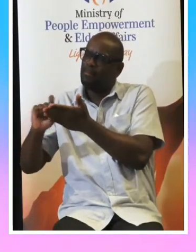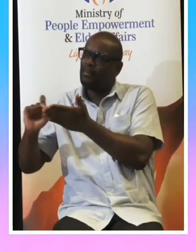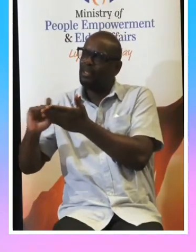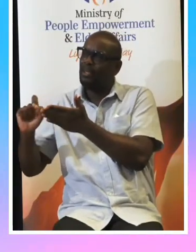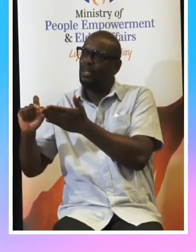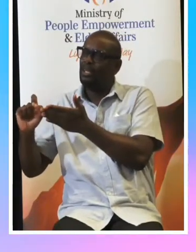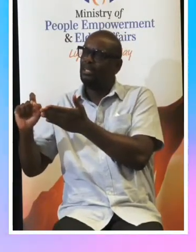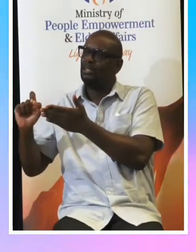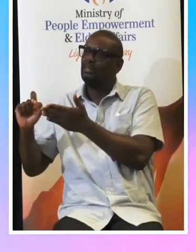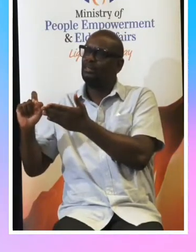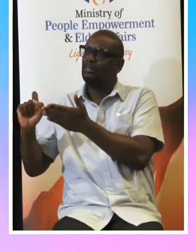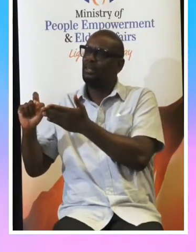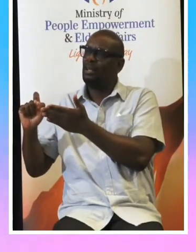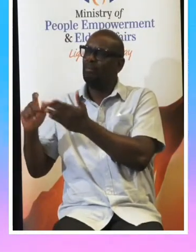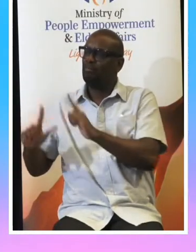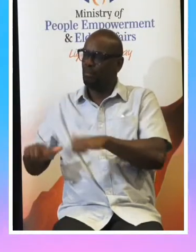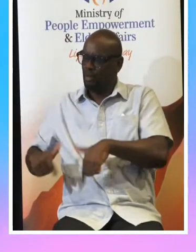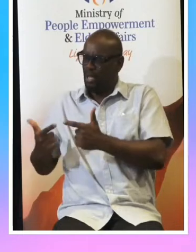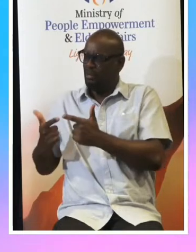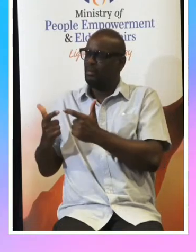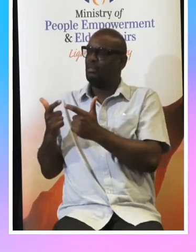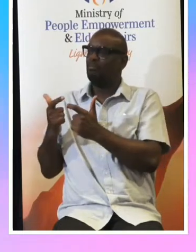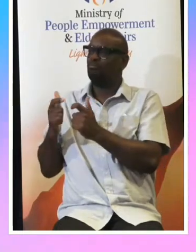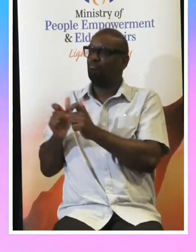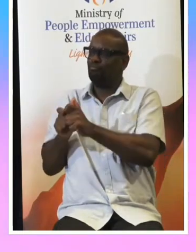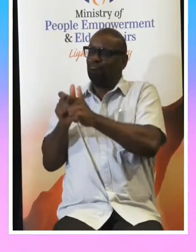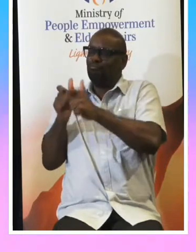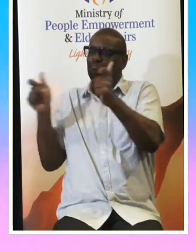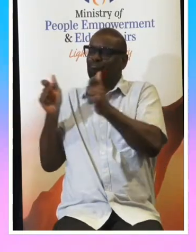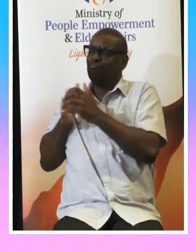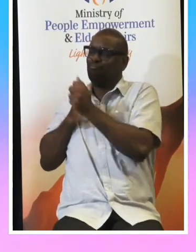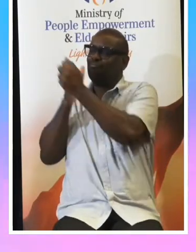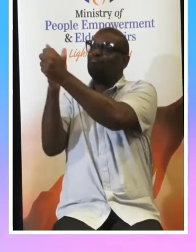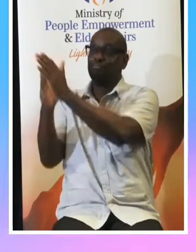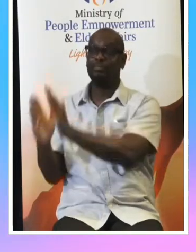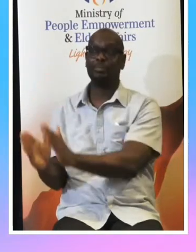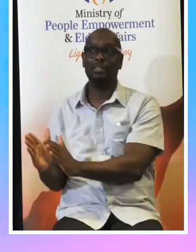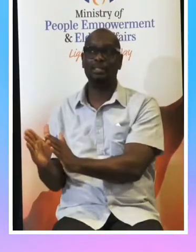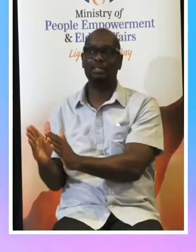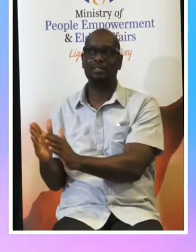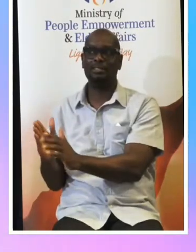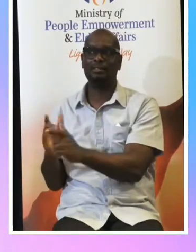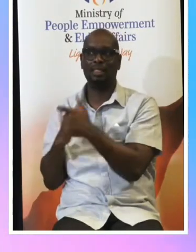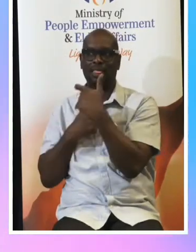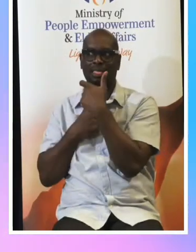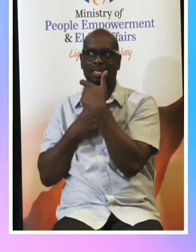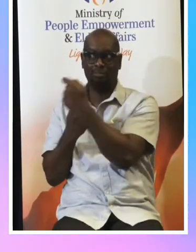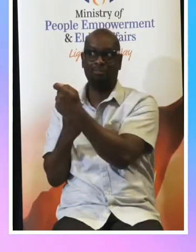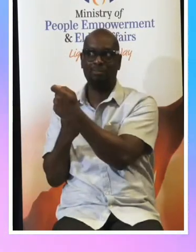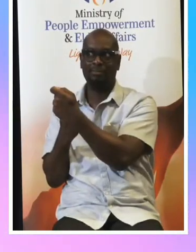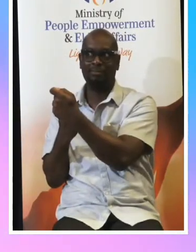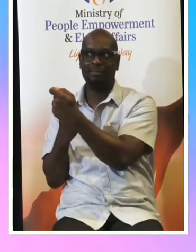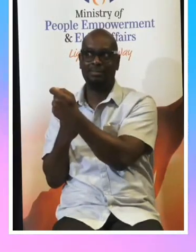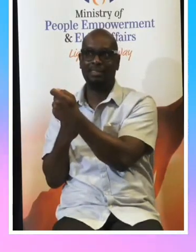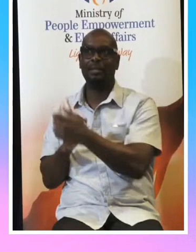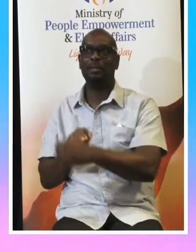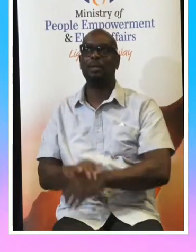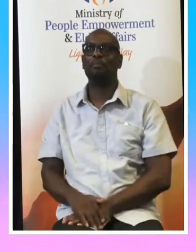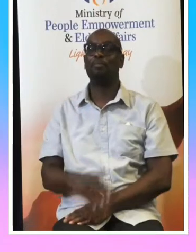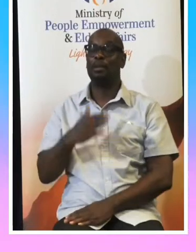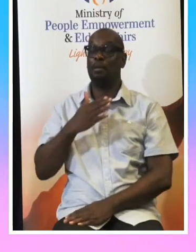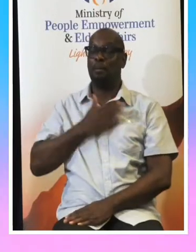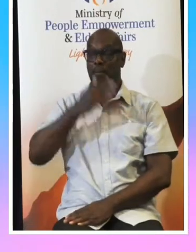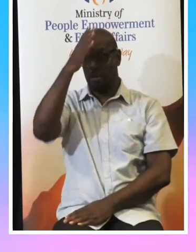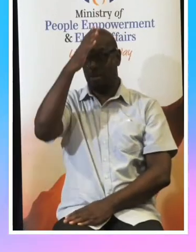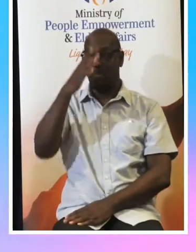the autobiographies of great leaders as well. My parents insisted that I watch the evening